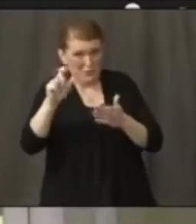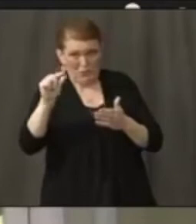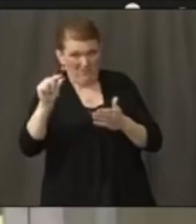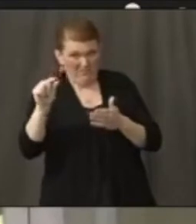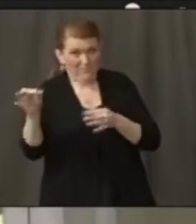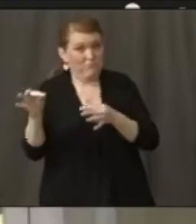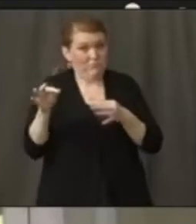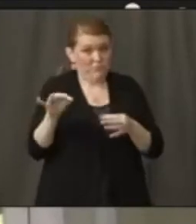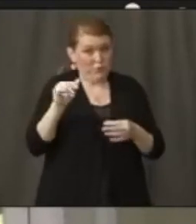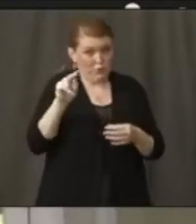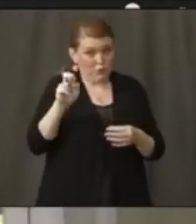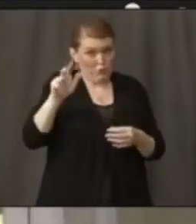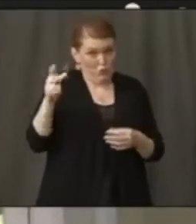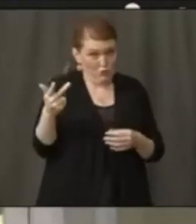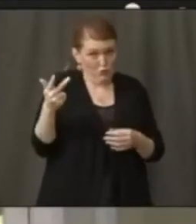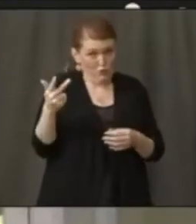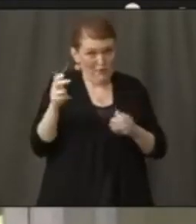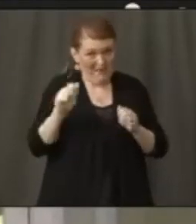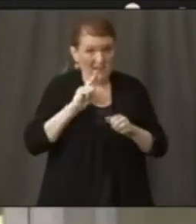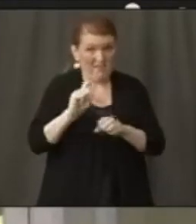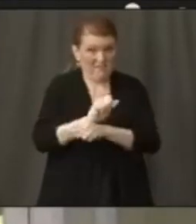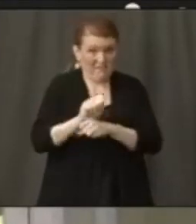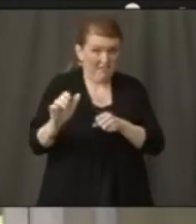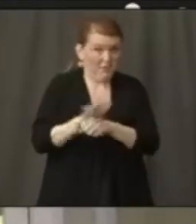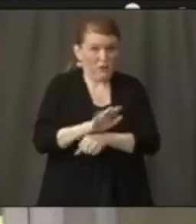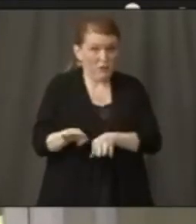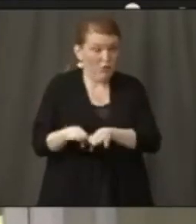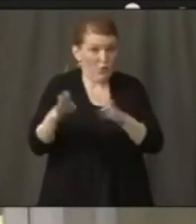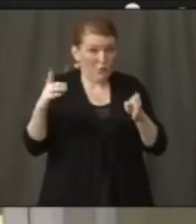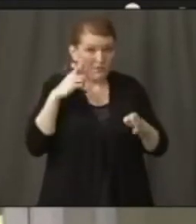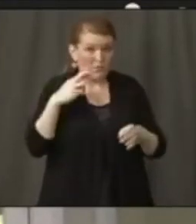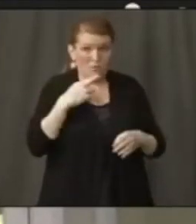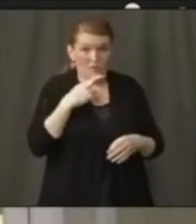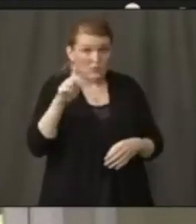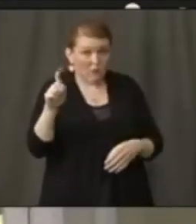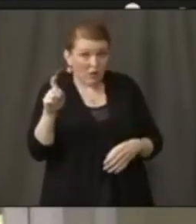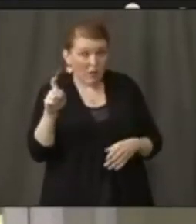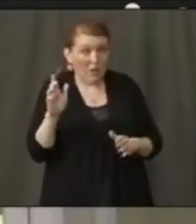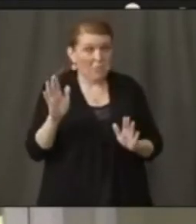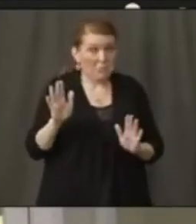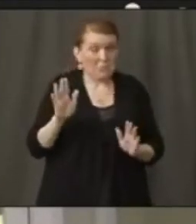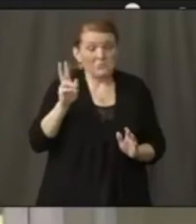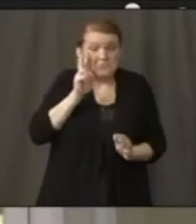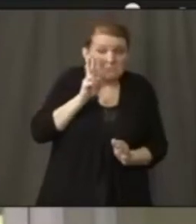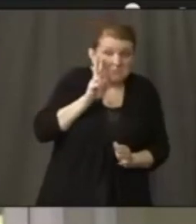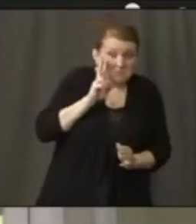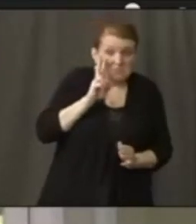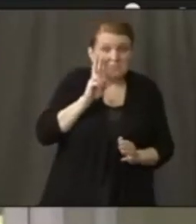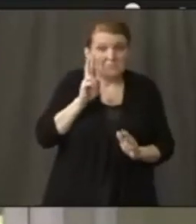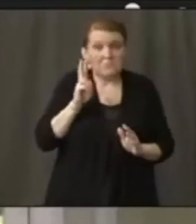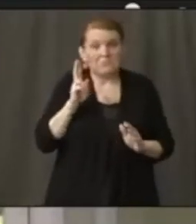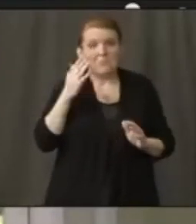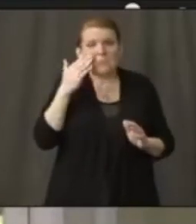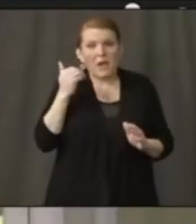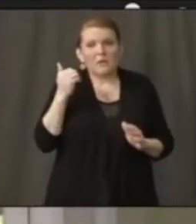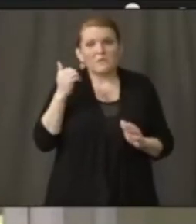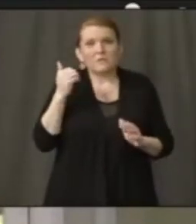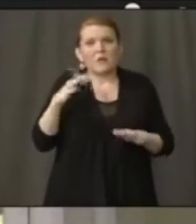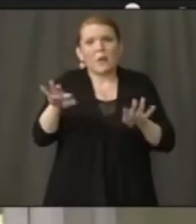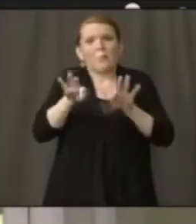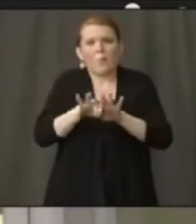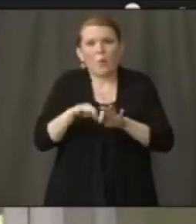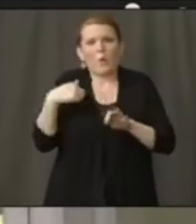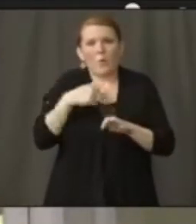date for the industry and give us time to work our way through the opportunities to understand what this new normal is going to look